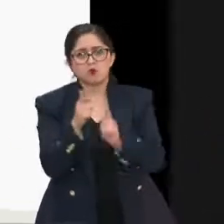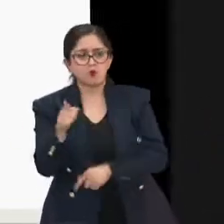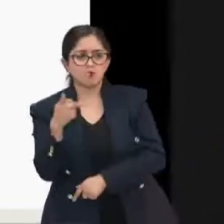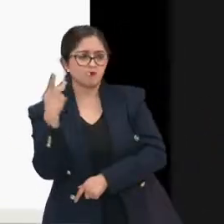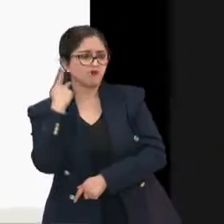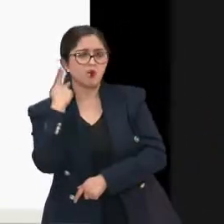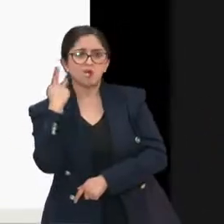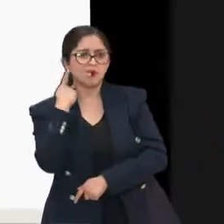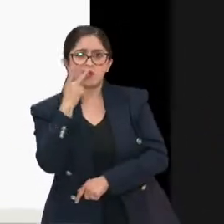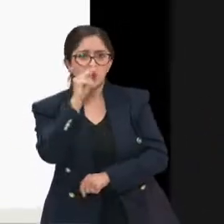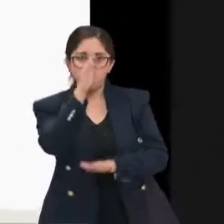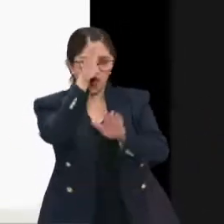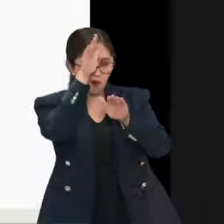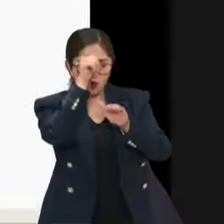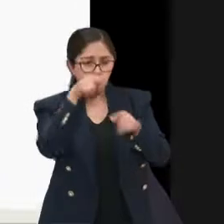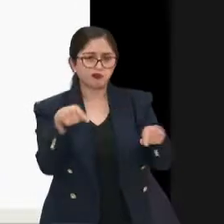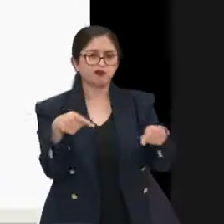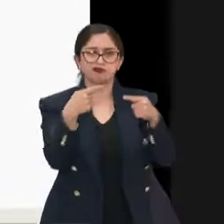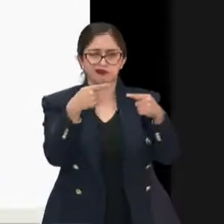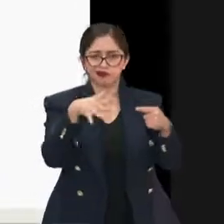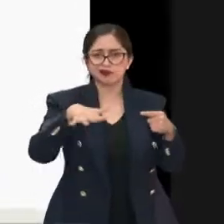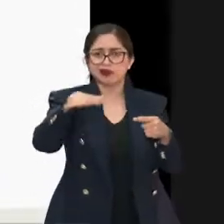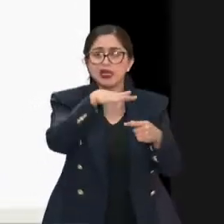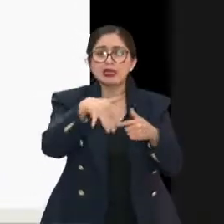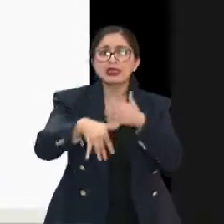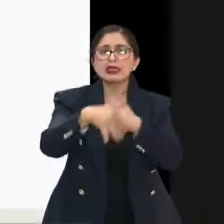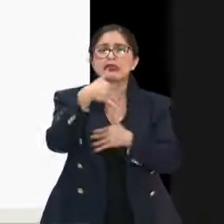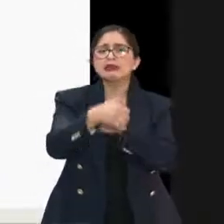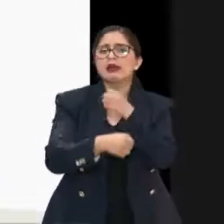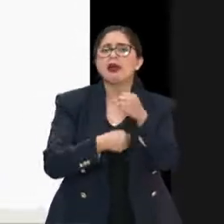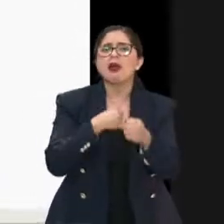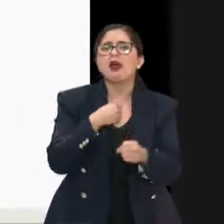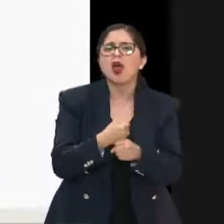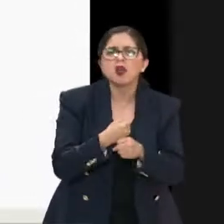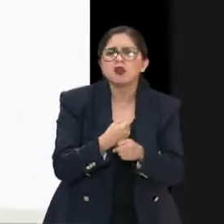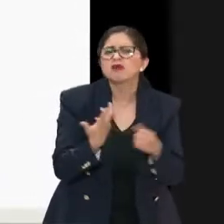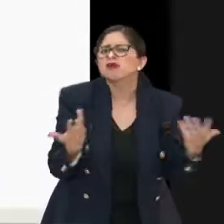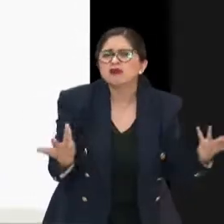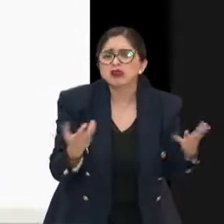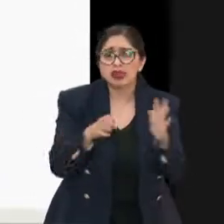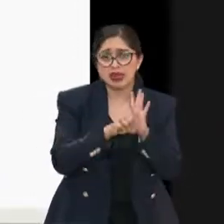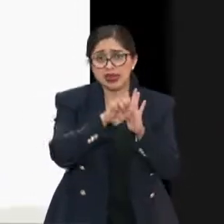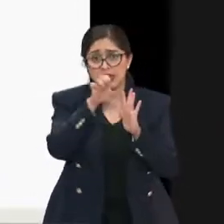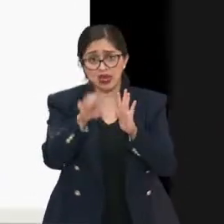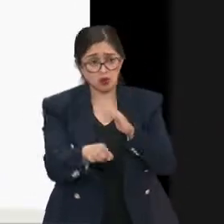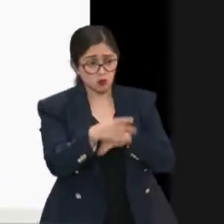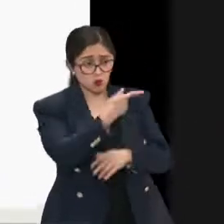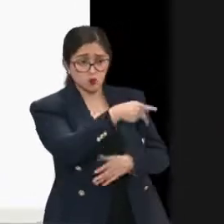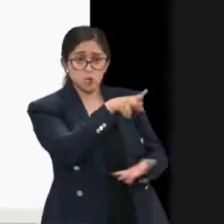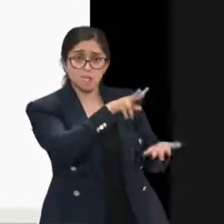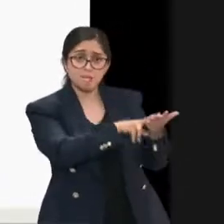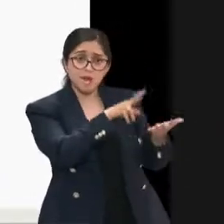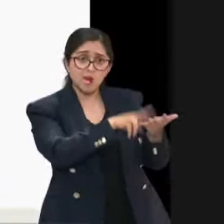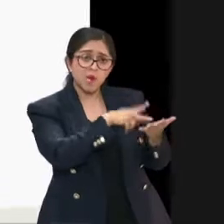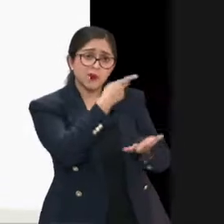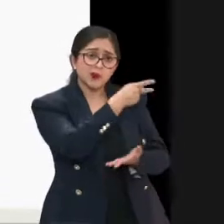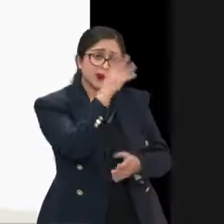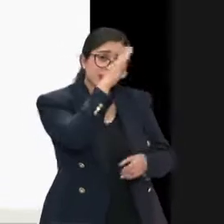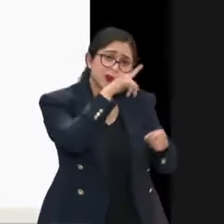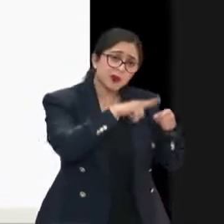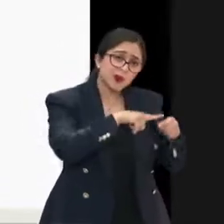the opposing parties plus the Más party. And this has to do more with